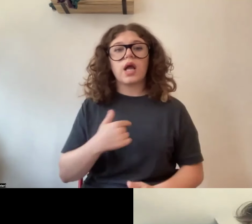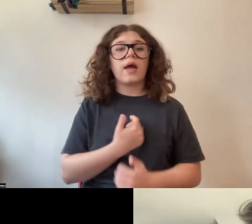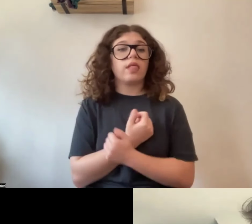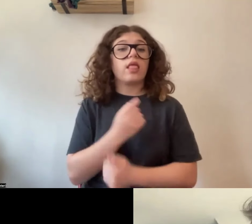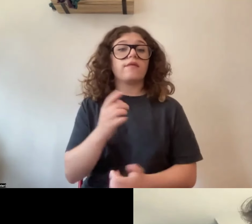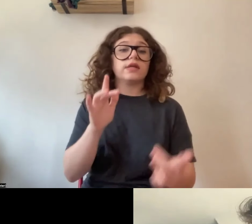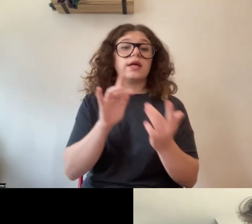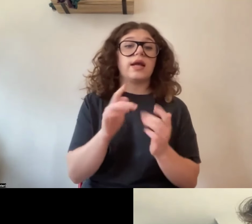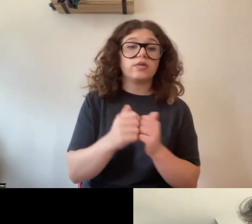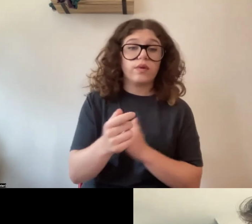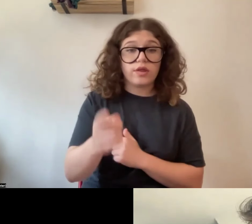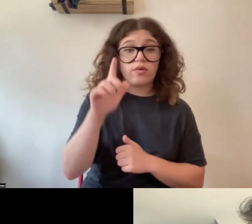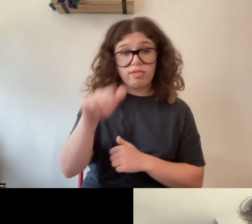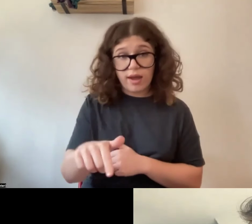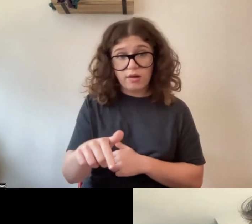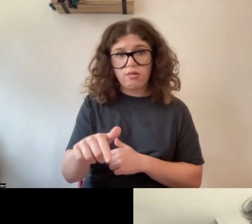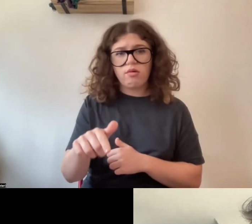later. Okay.